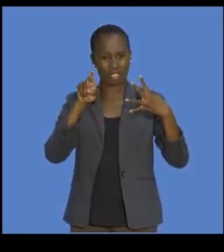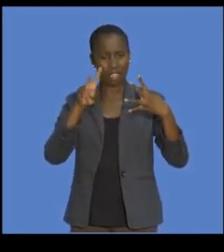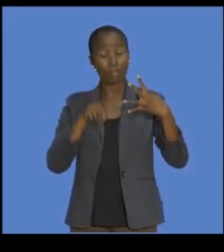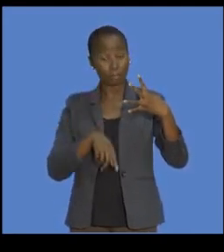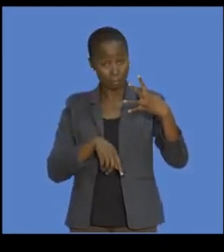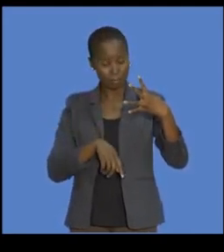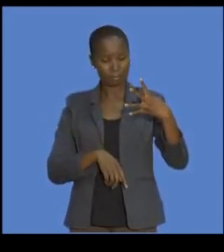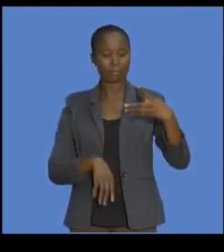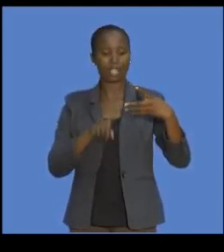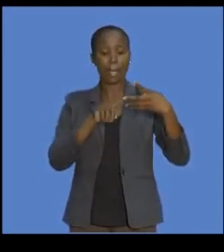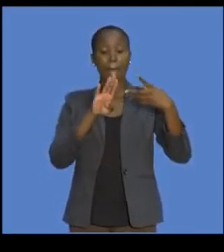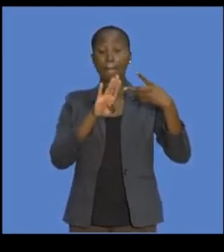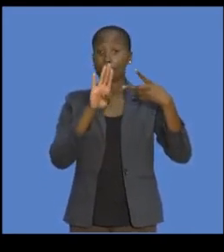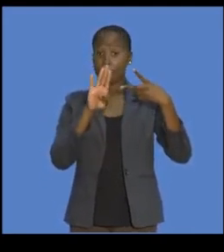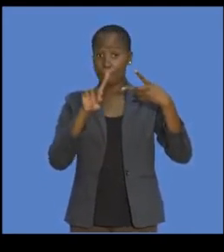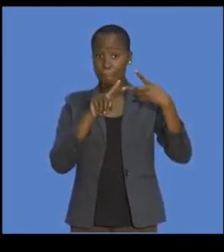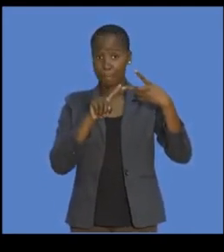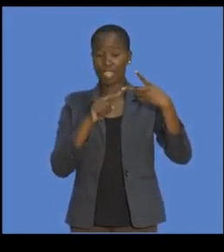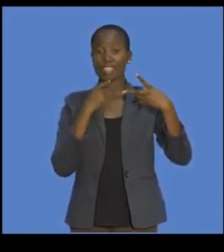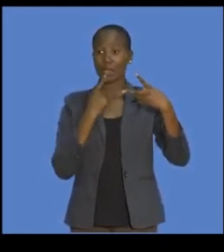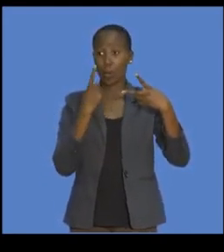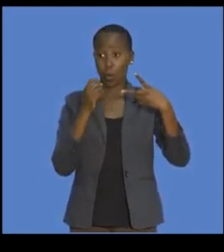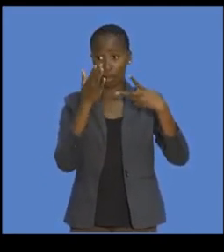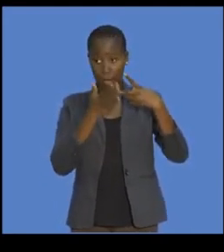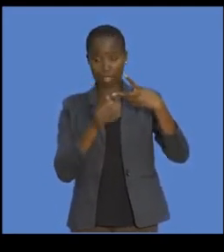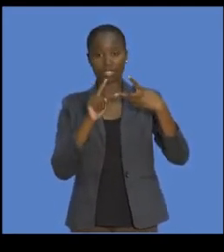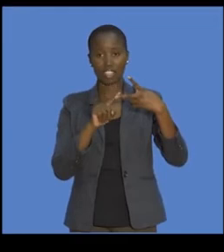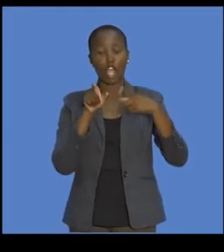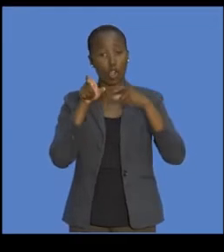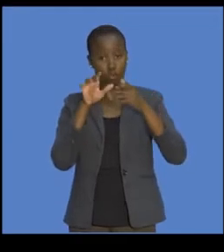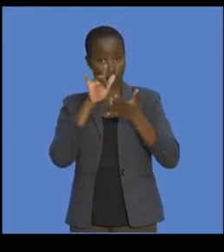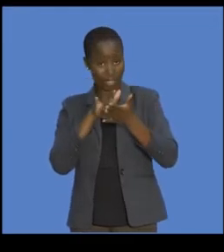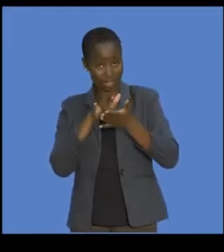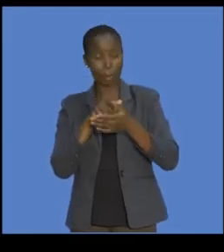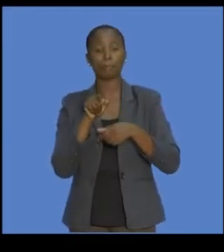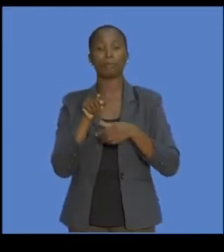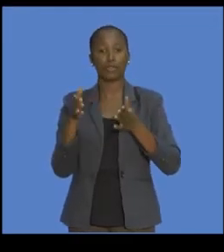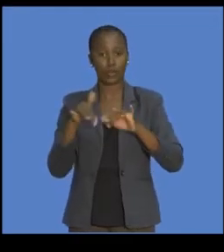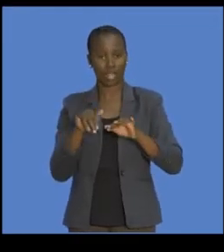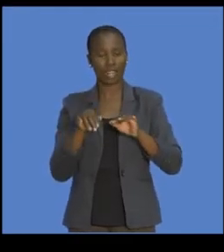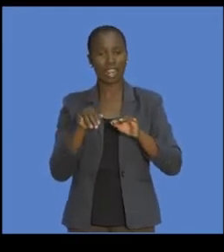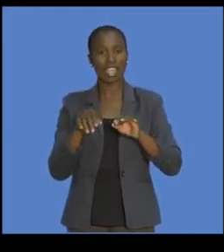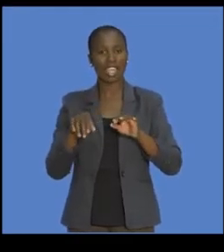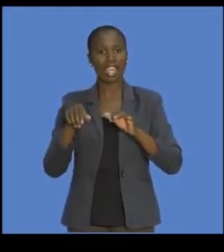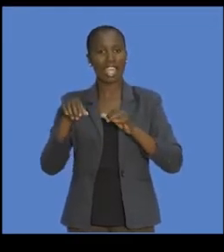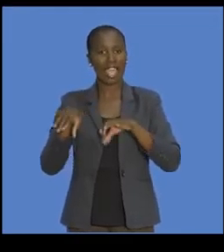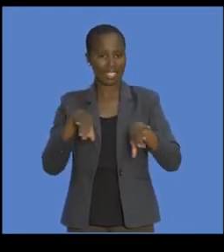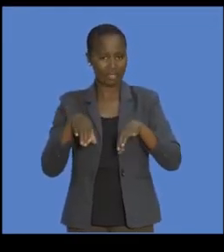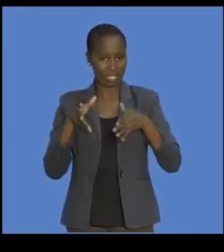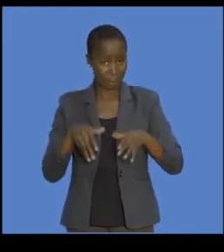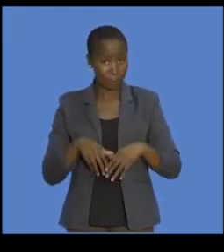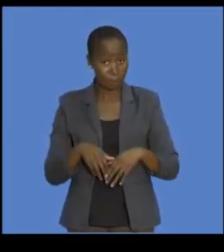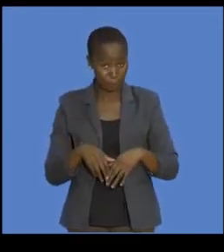a sensor as being one part, the pituitary gland, the control center, and an activator.